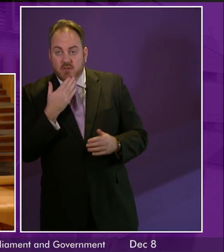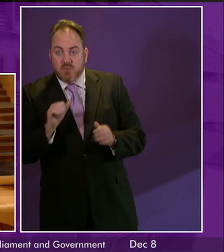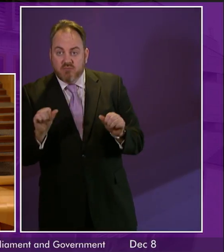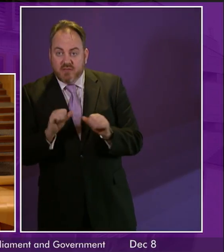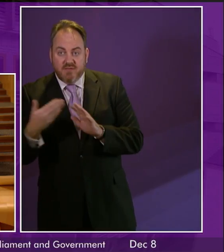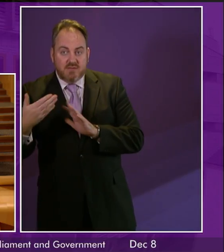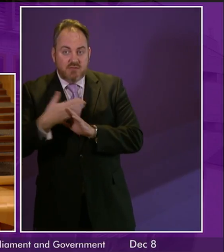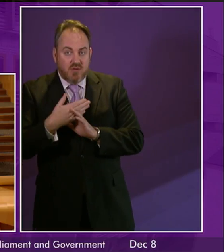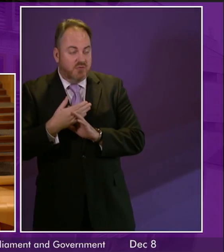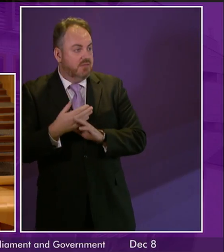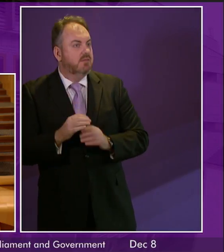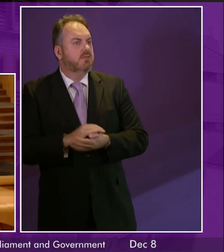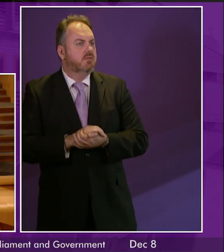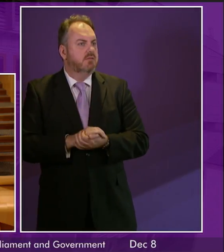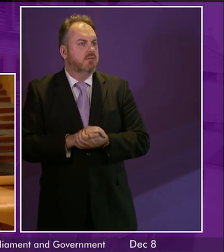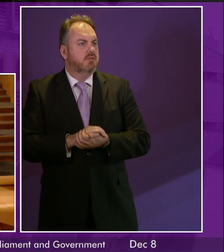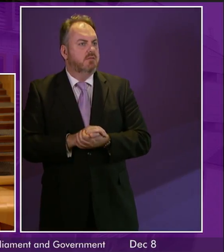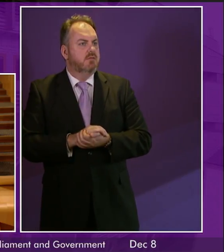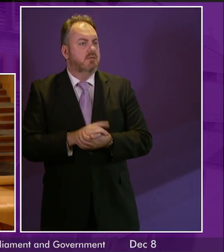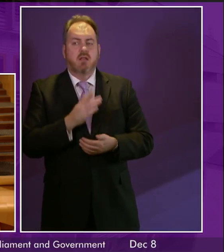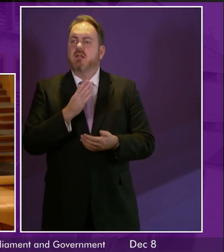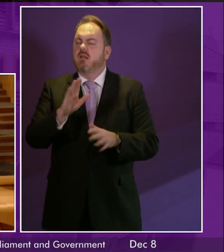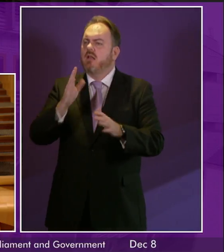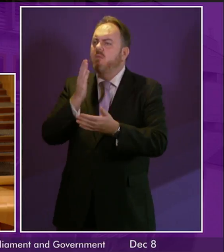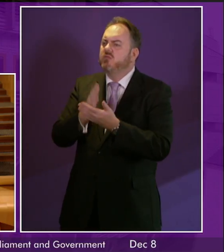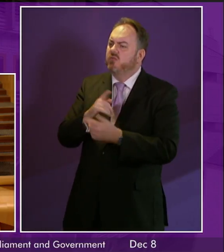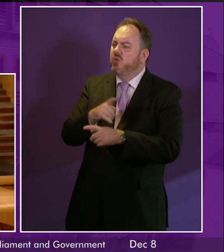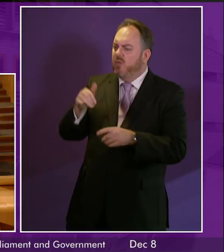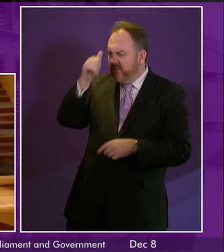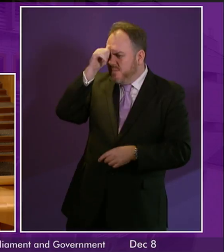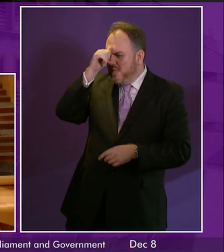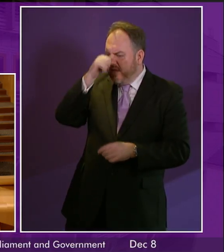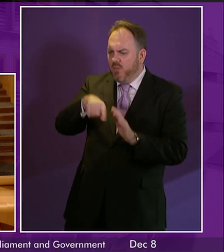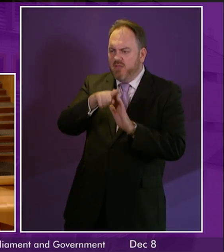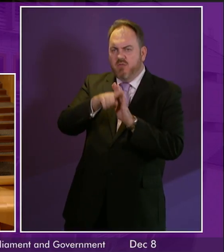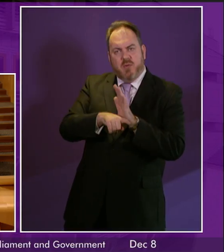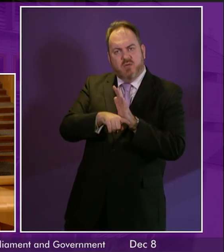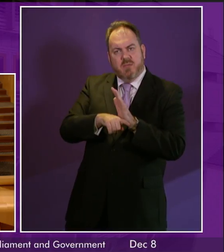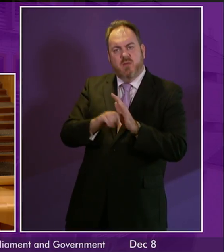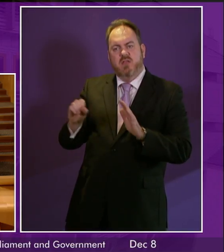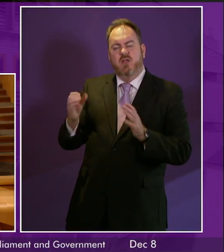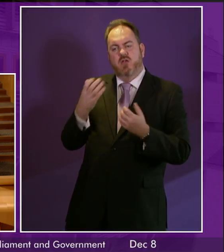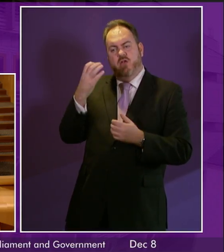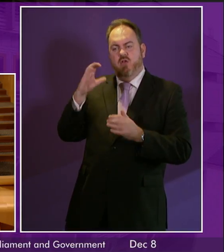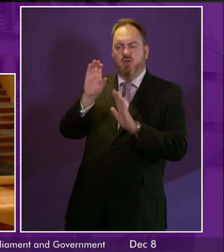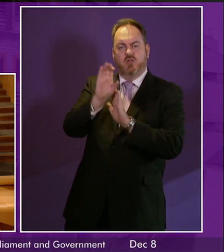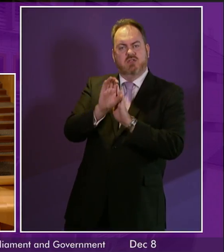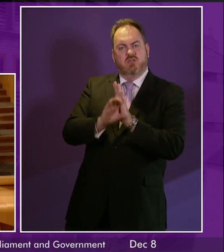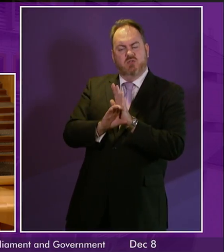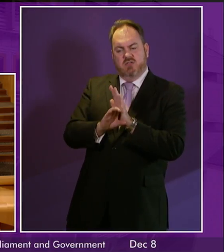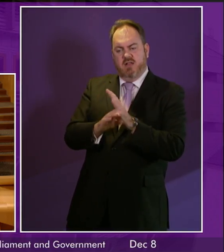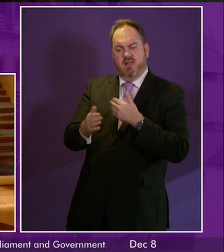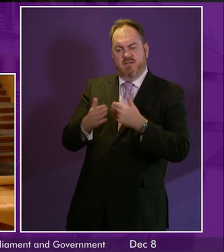course. Very briefly, please. Intimately familiar with the report of the Public Administration and Constitutional Affairs Committee published, I think, today, in